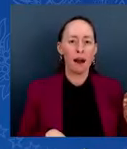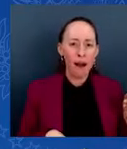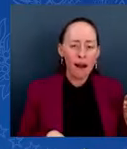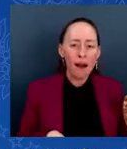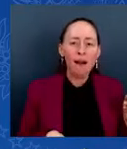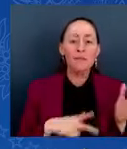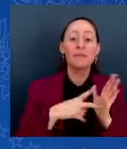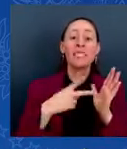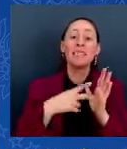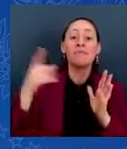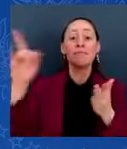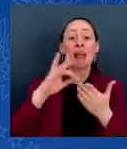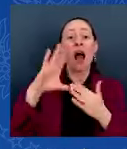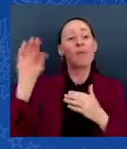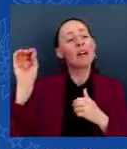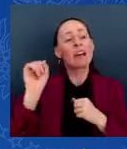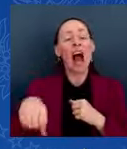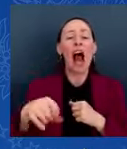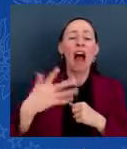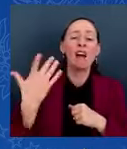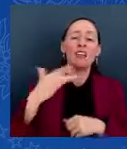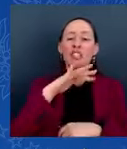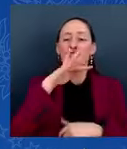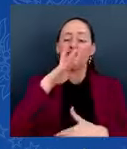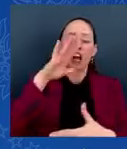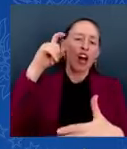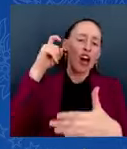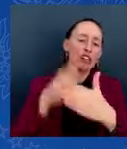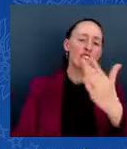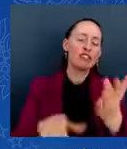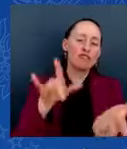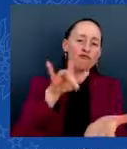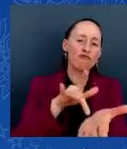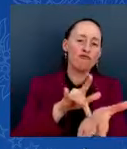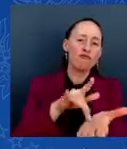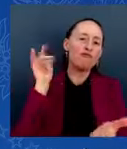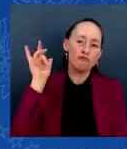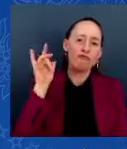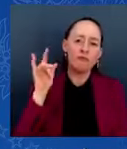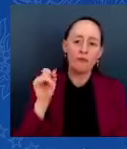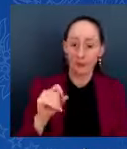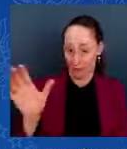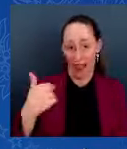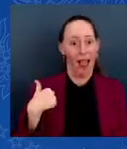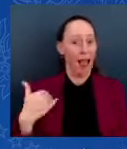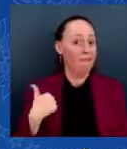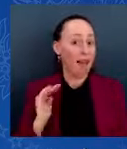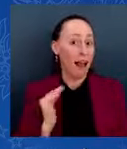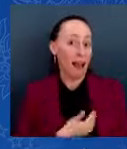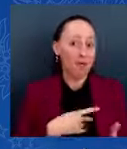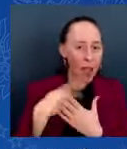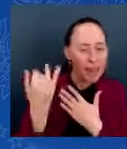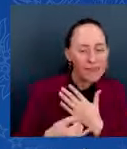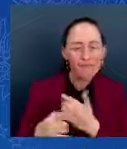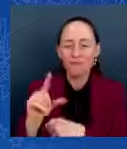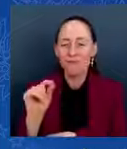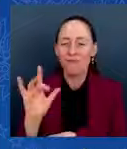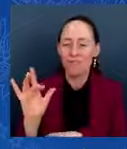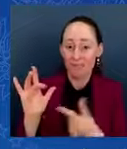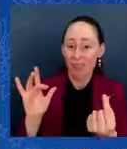you what our Project 2025 is. Beat the hell out of them.